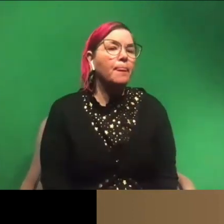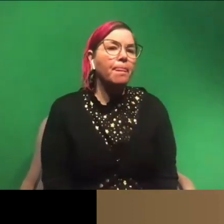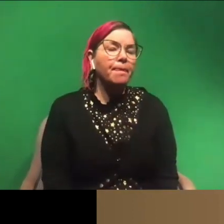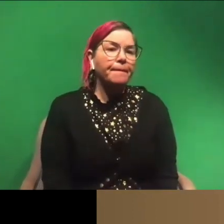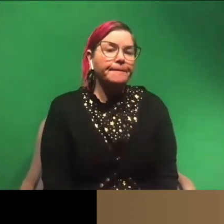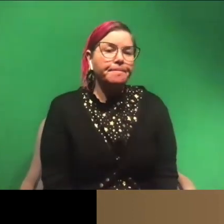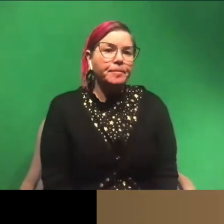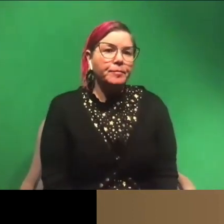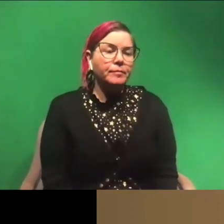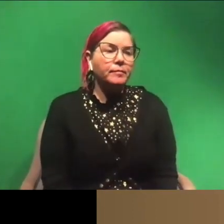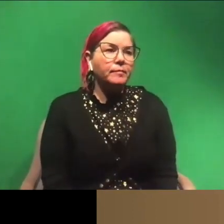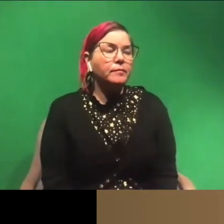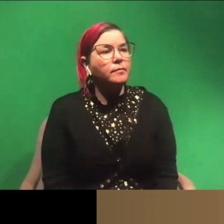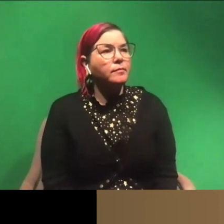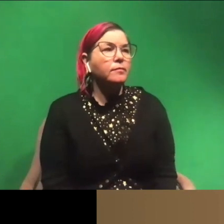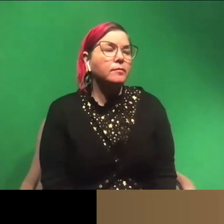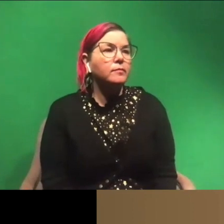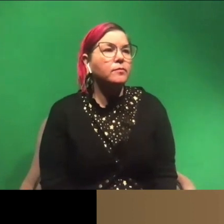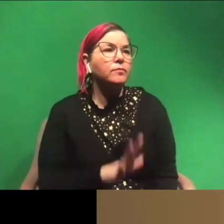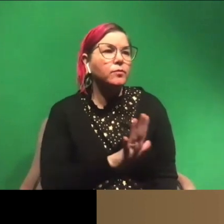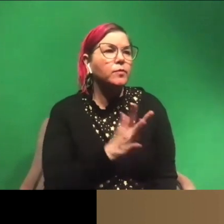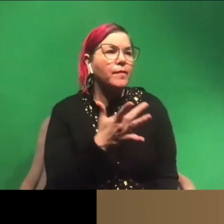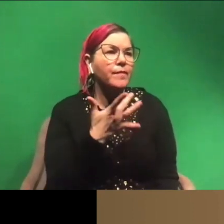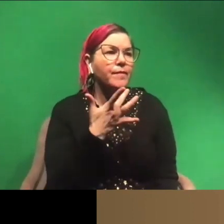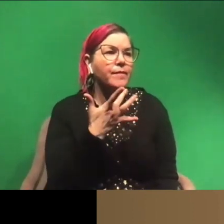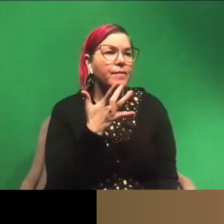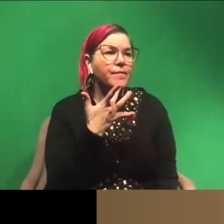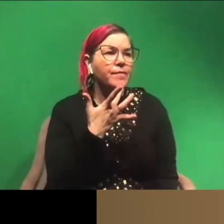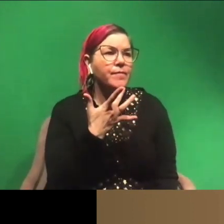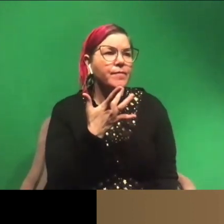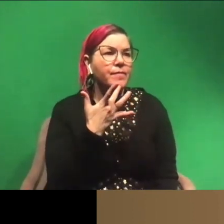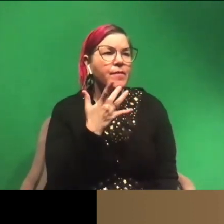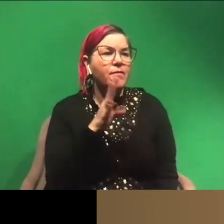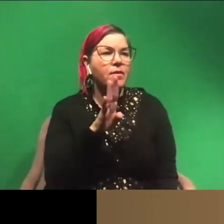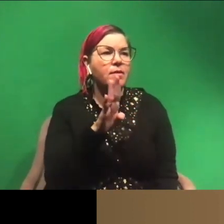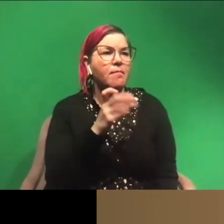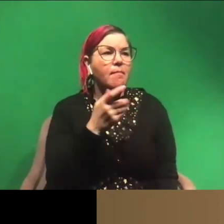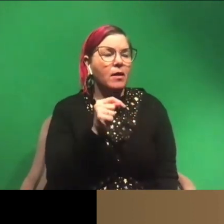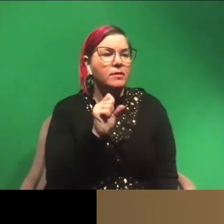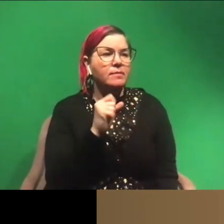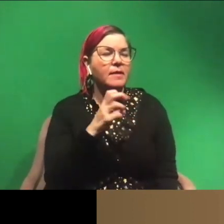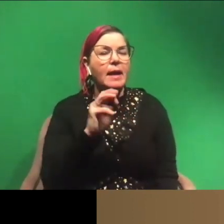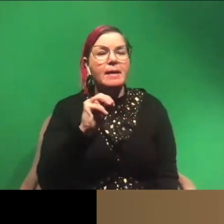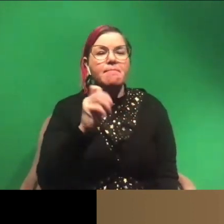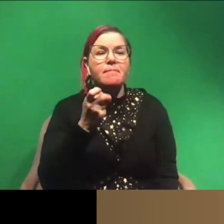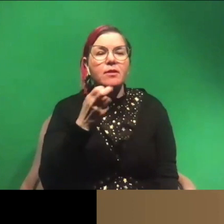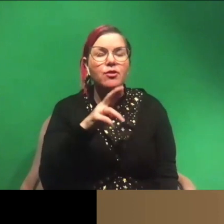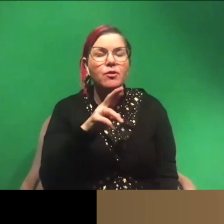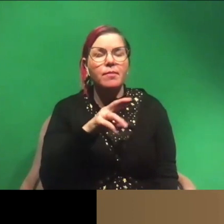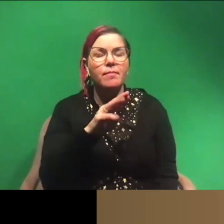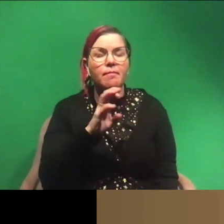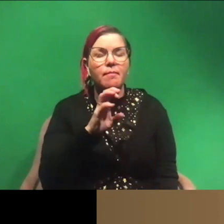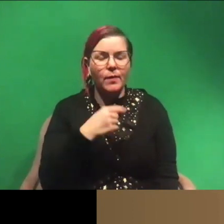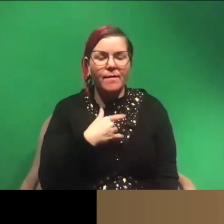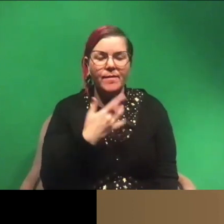Let's see. What's your favorite belt in space, like meteor belts? Do you have a favorite belt? That's